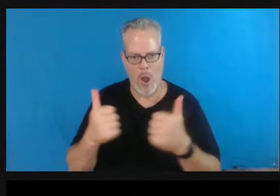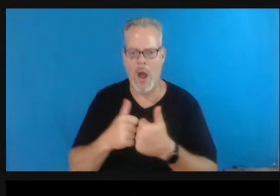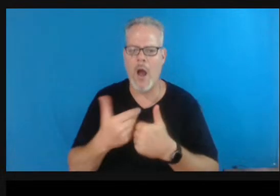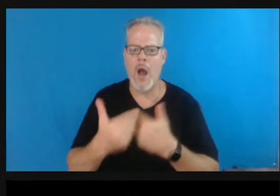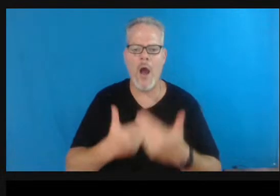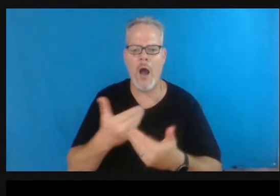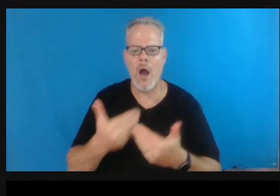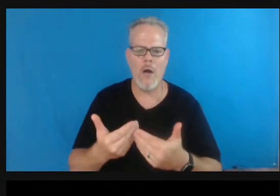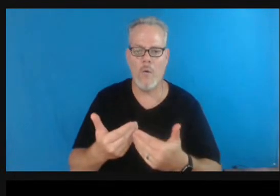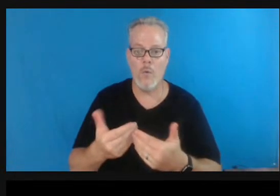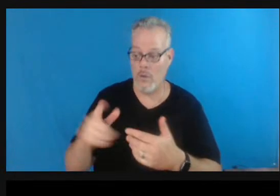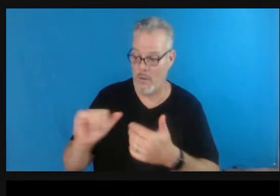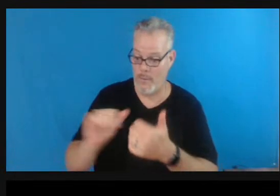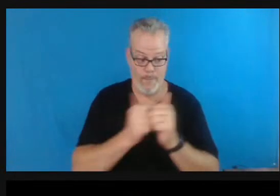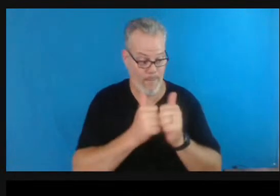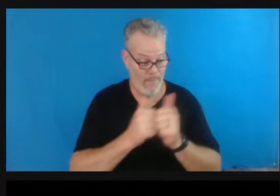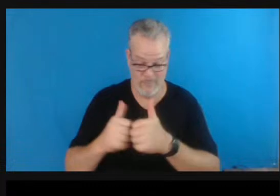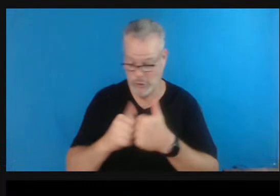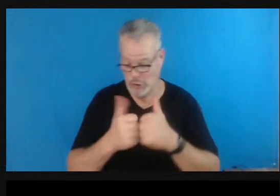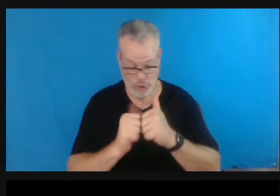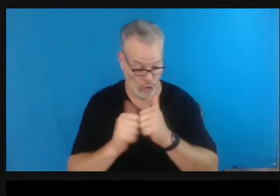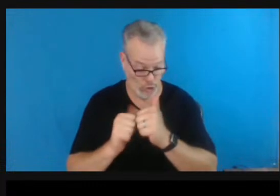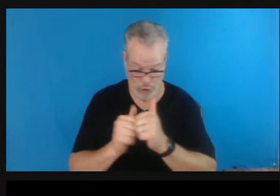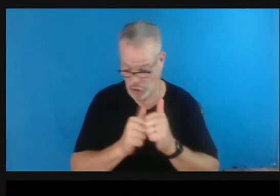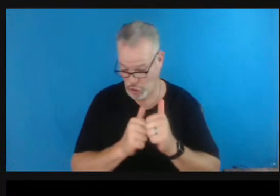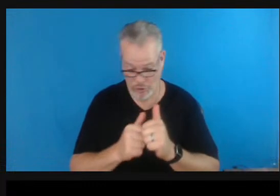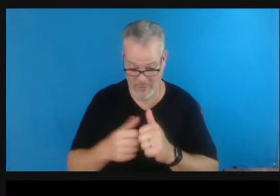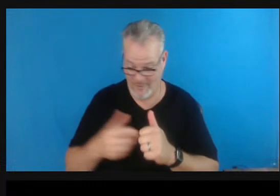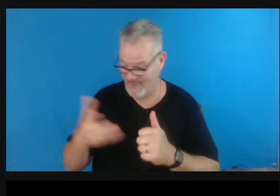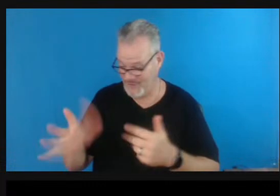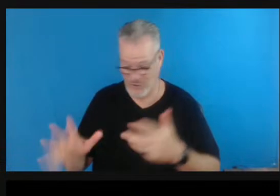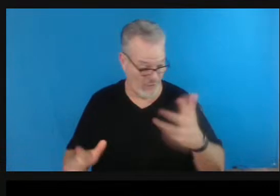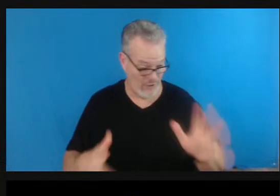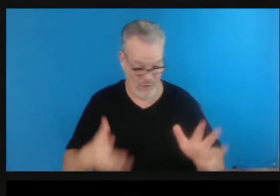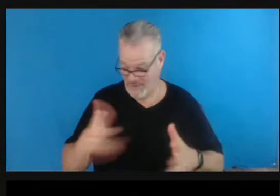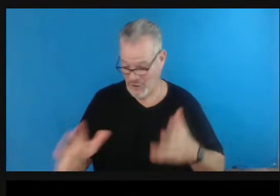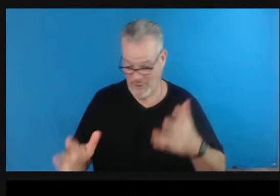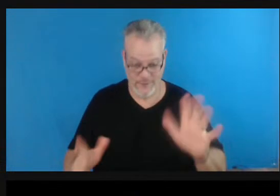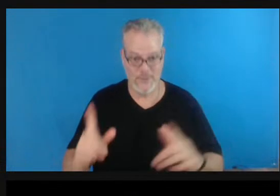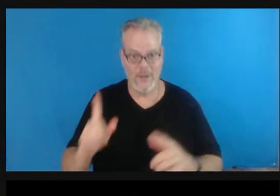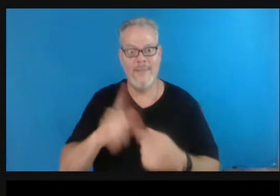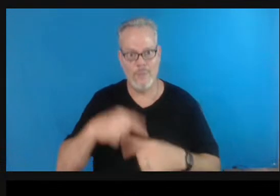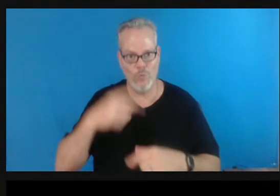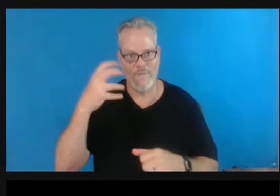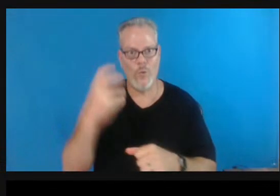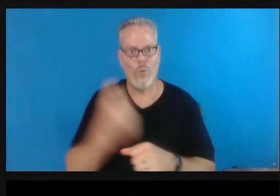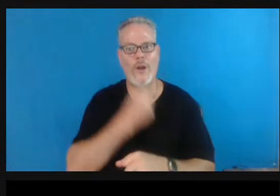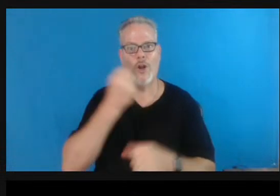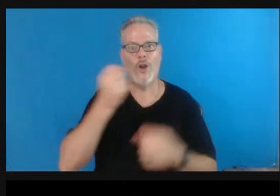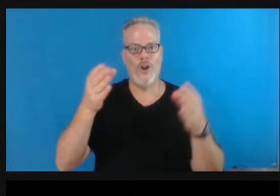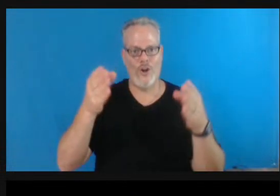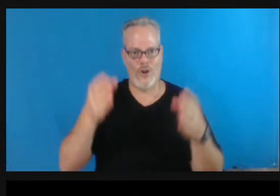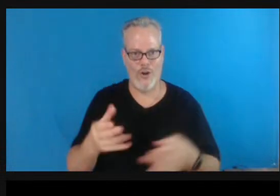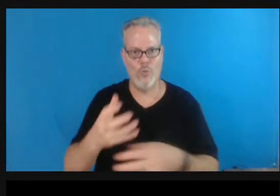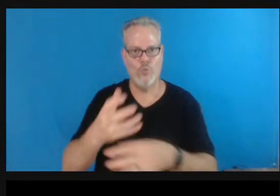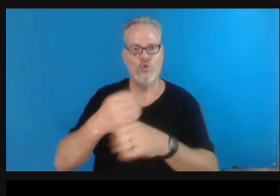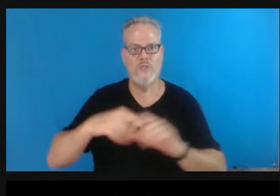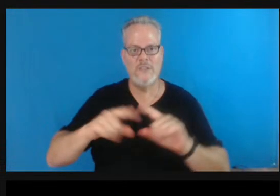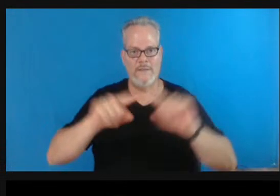compete in elimination rounds until there is a winner. The winner will receive a Konani board from the